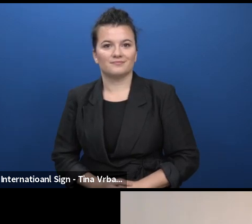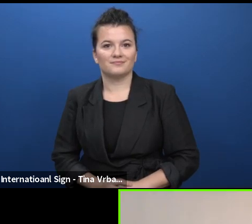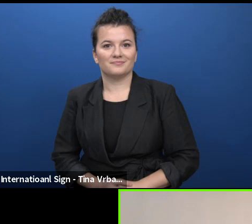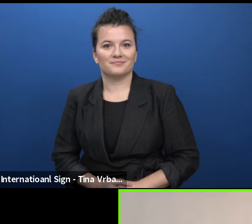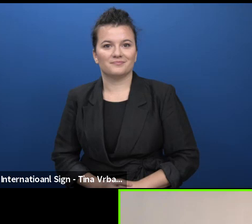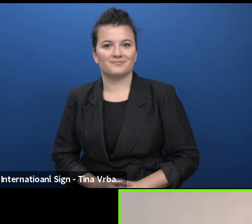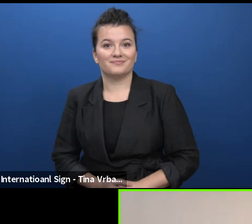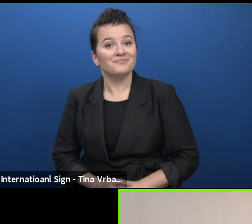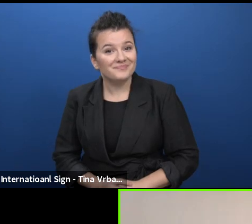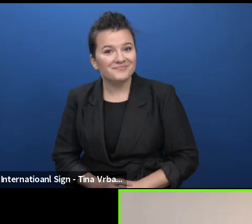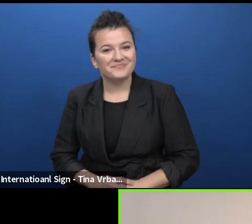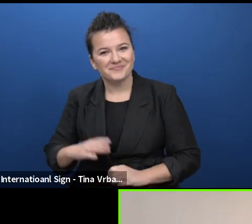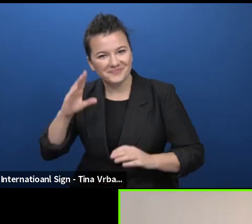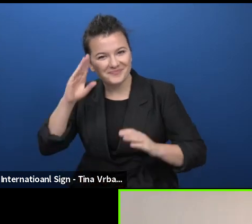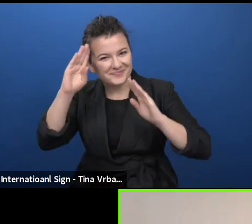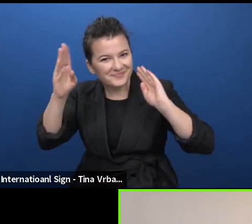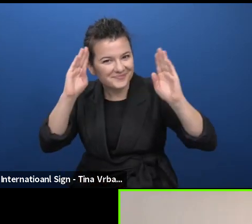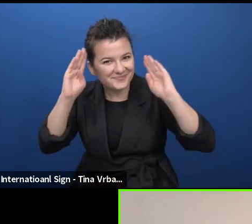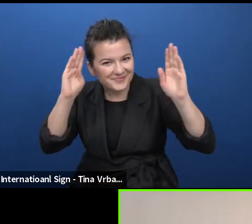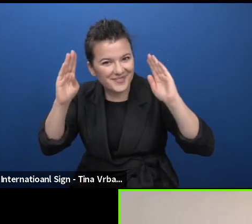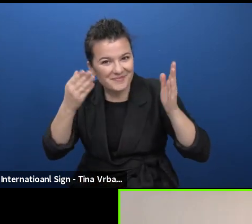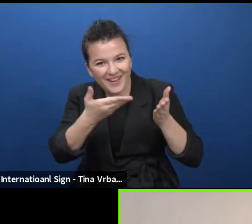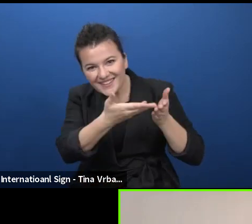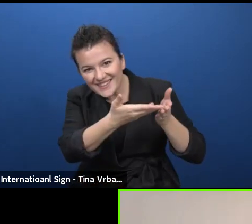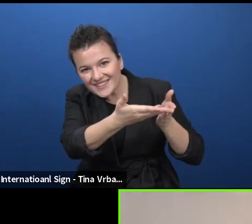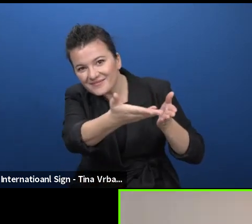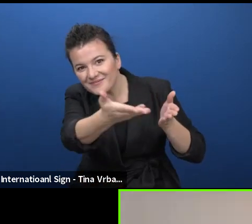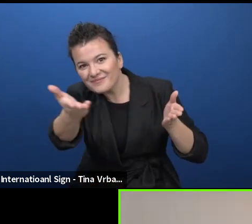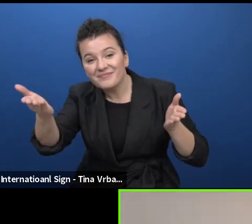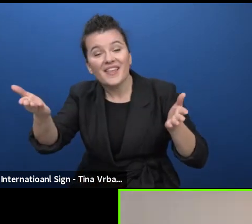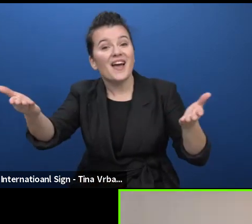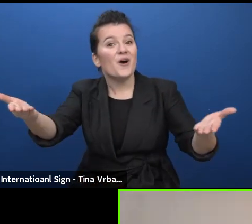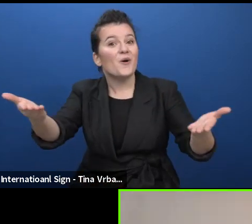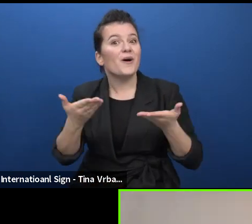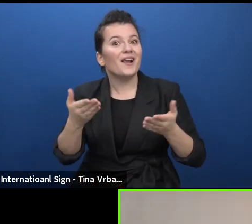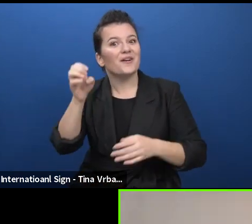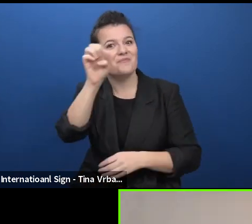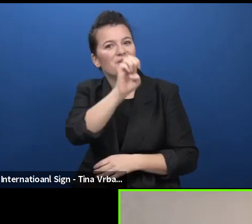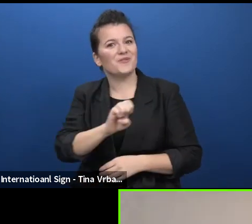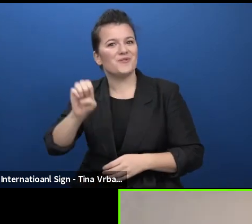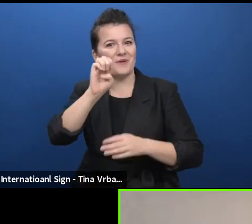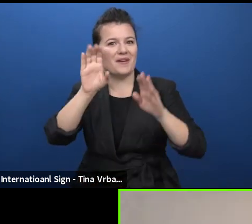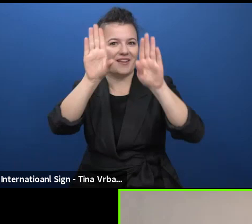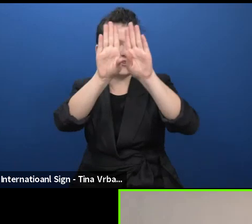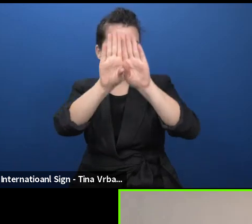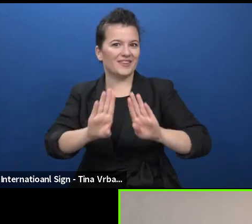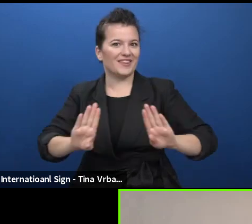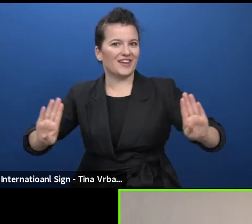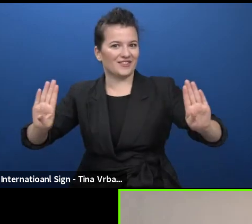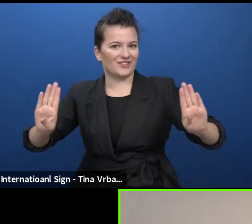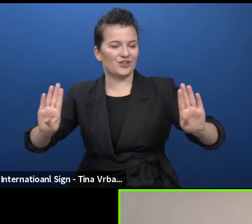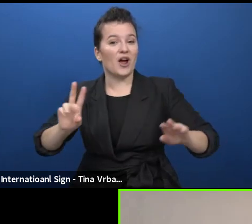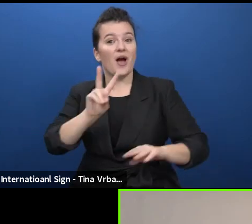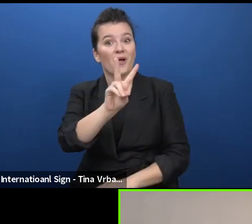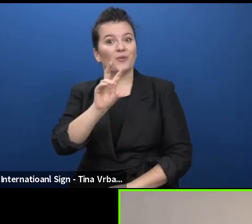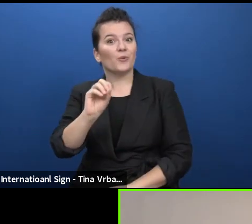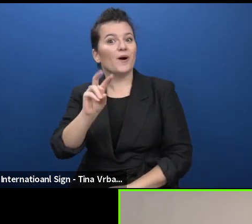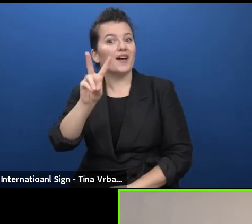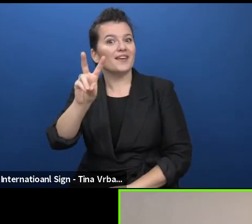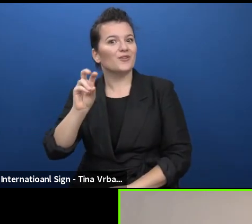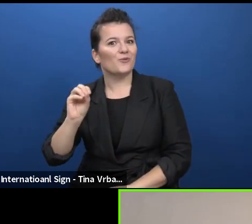Good morning everyone and welcome to the European Theatre Forum 2020 Performing Arts in Focus.